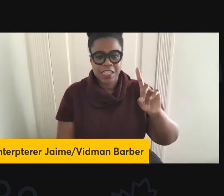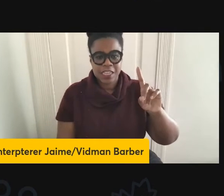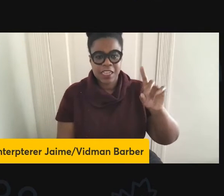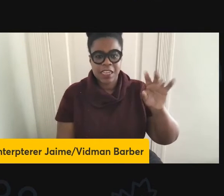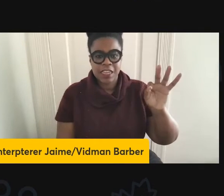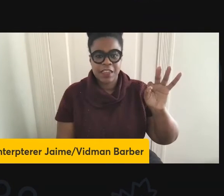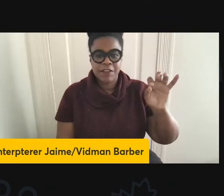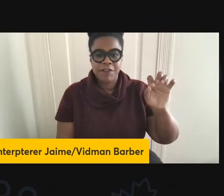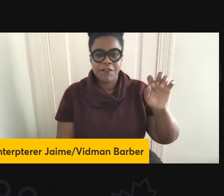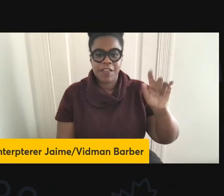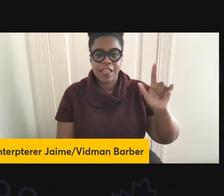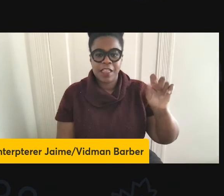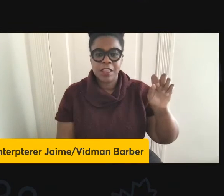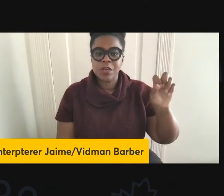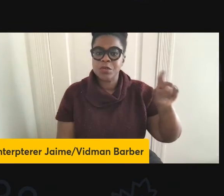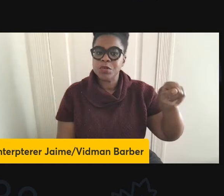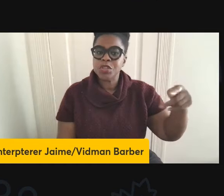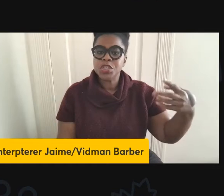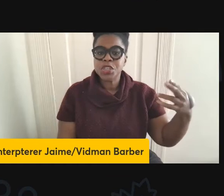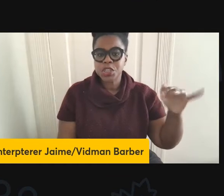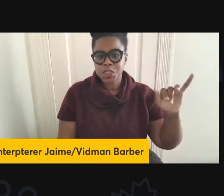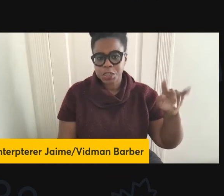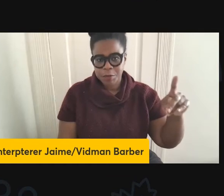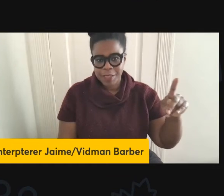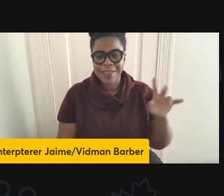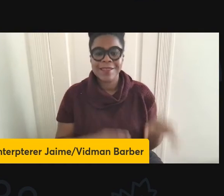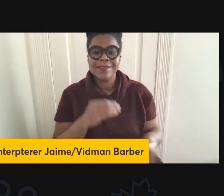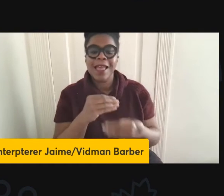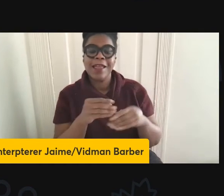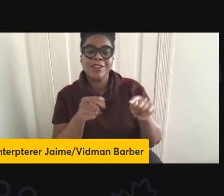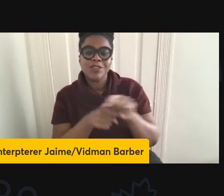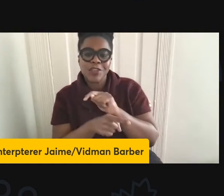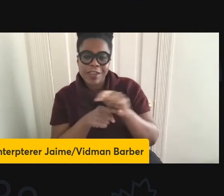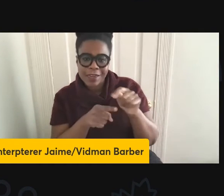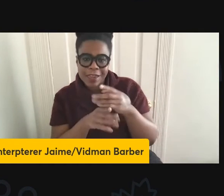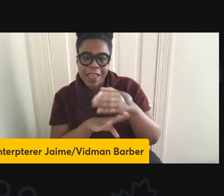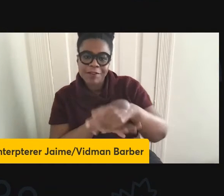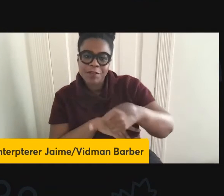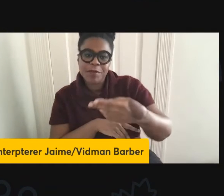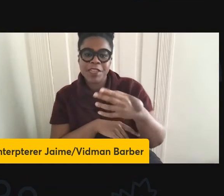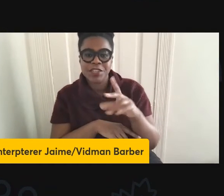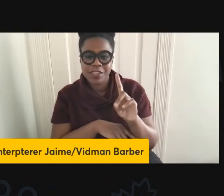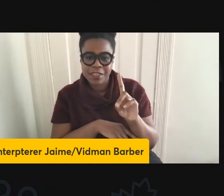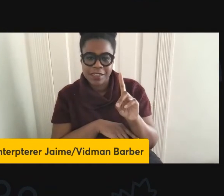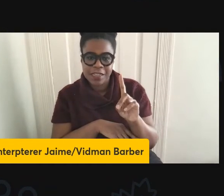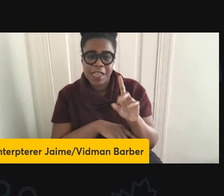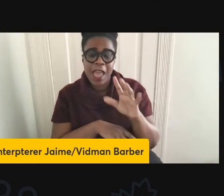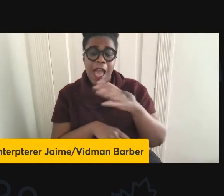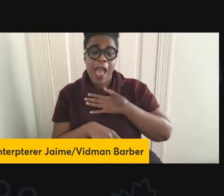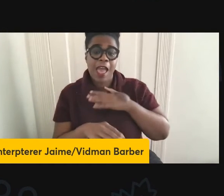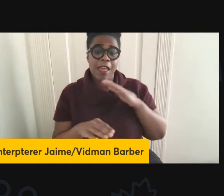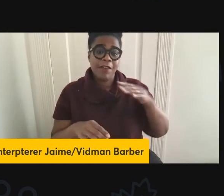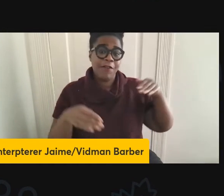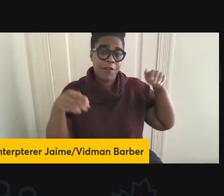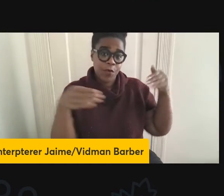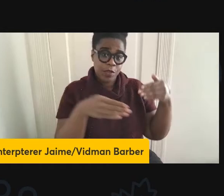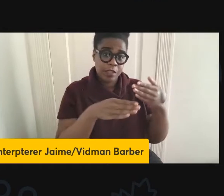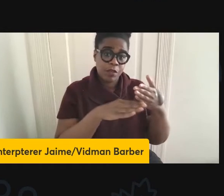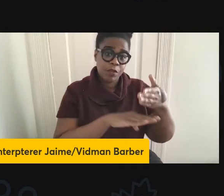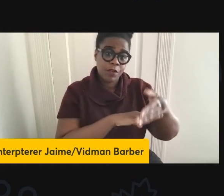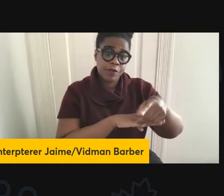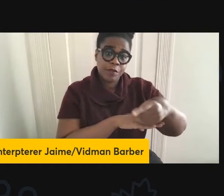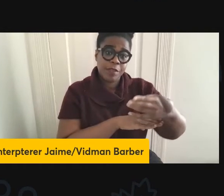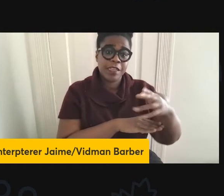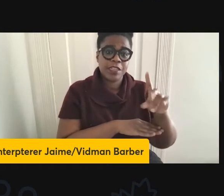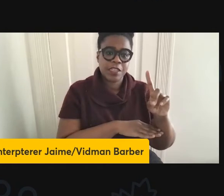extra training that you do after you finish your PhD. And for my postdoctoral fellowship, I focused on